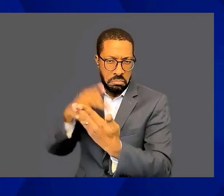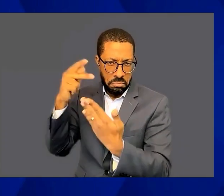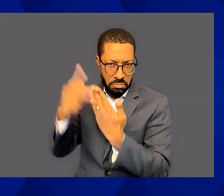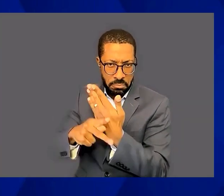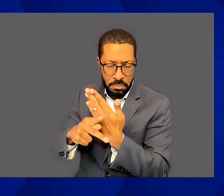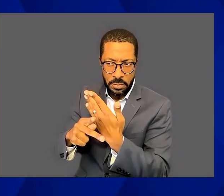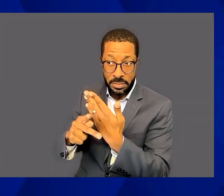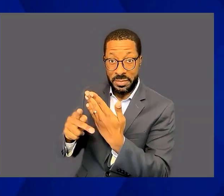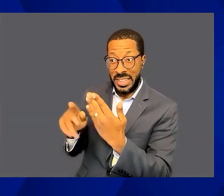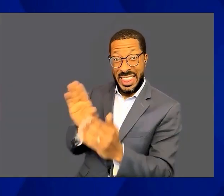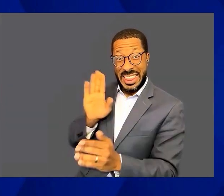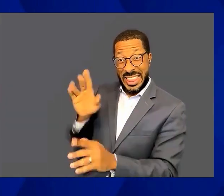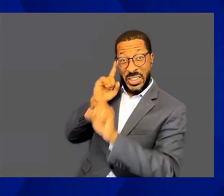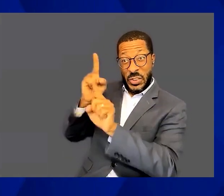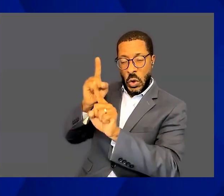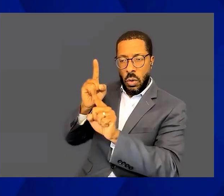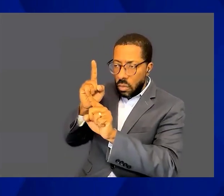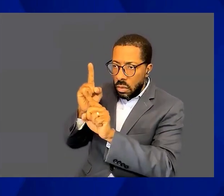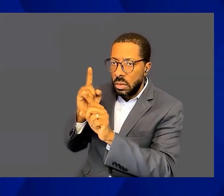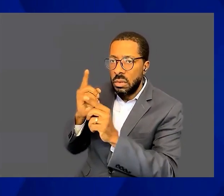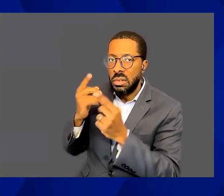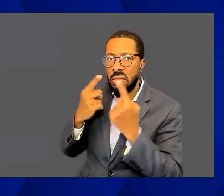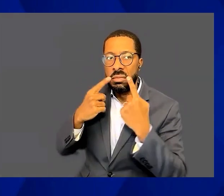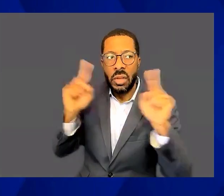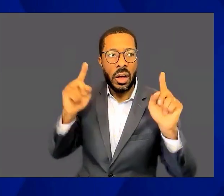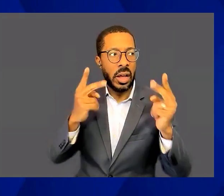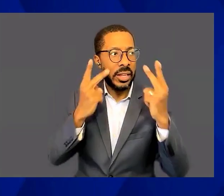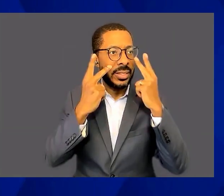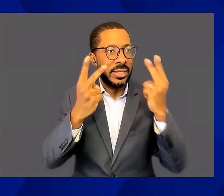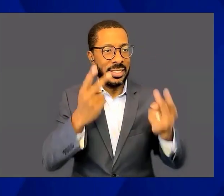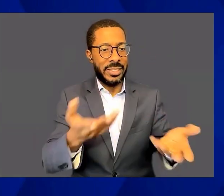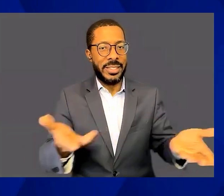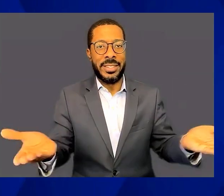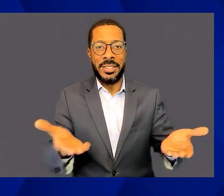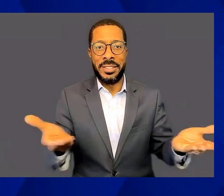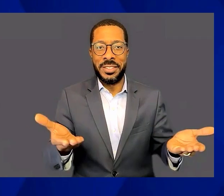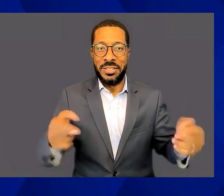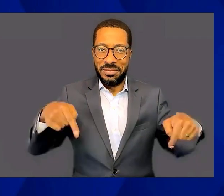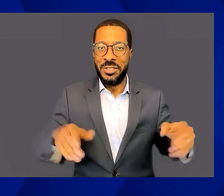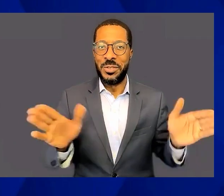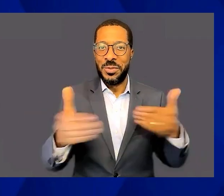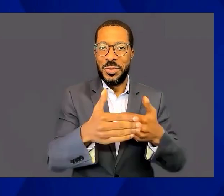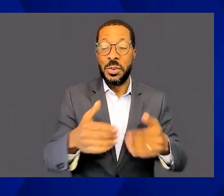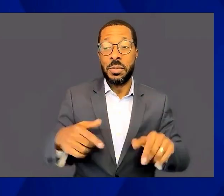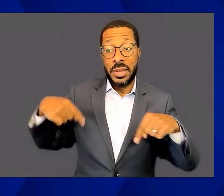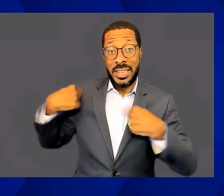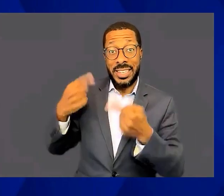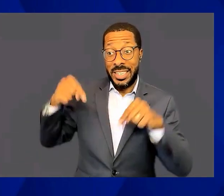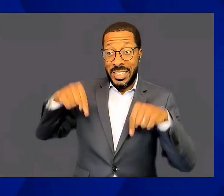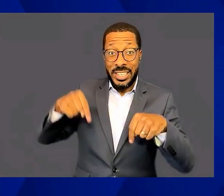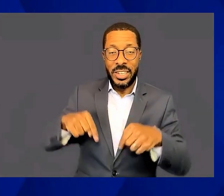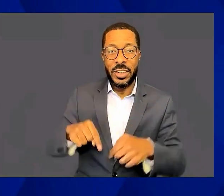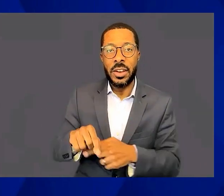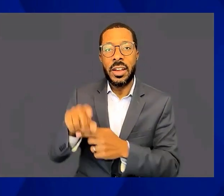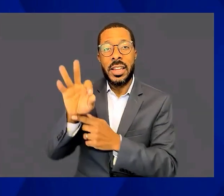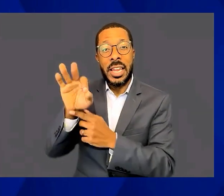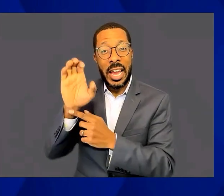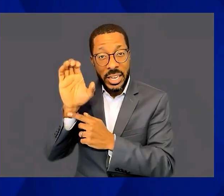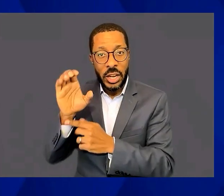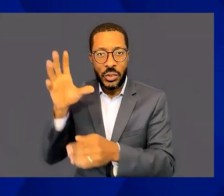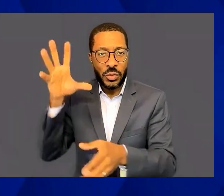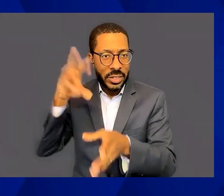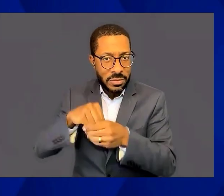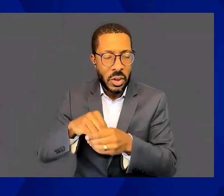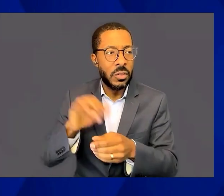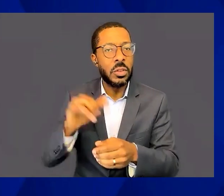over 900 participants in this year's ERN, more than 560 students, more